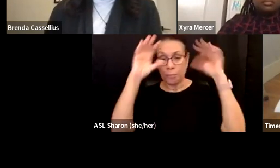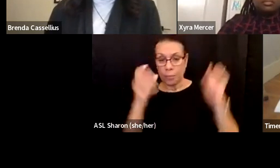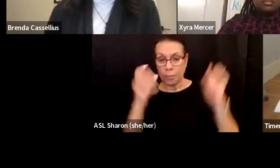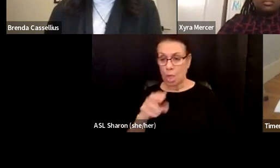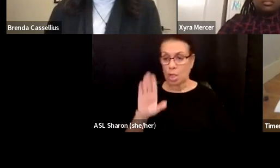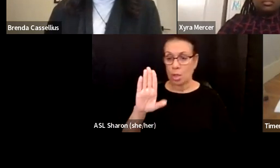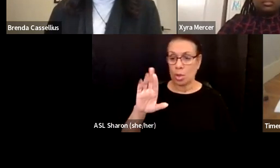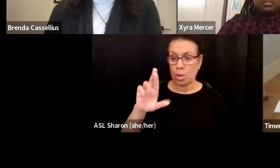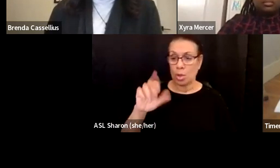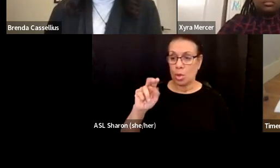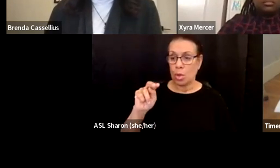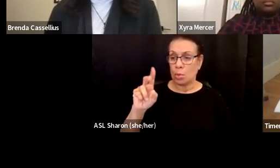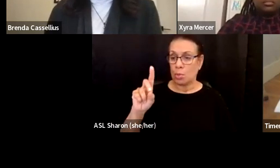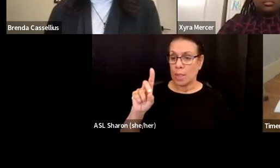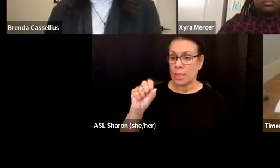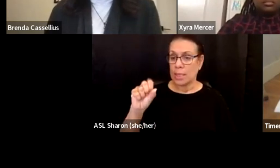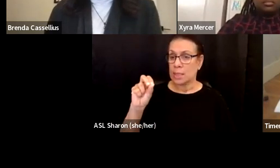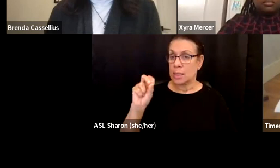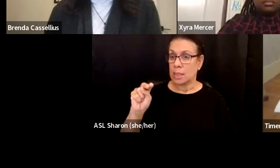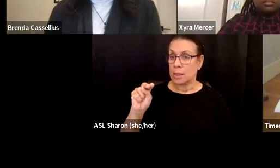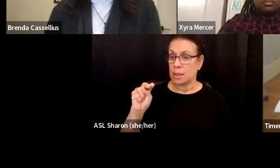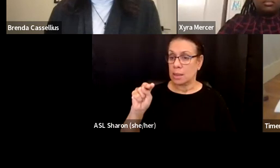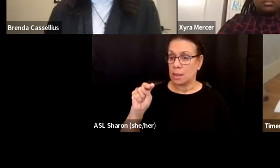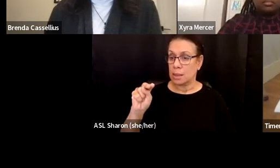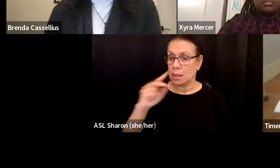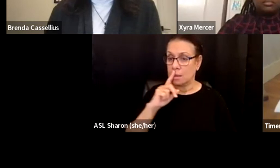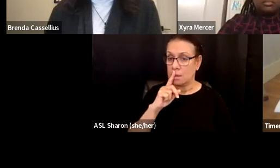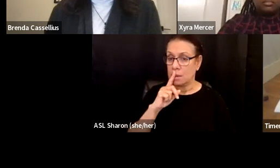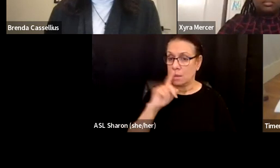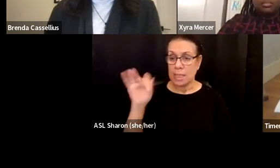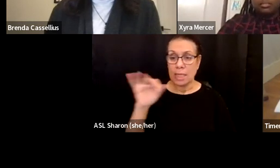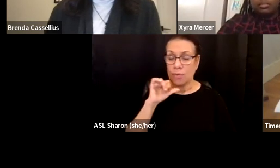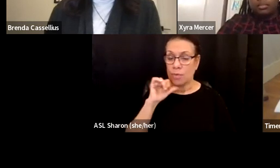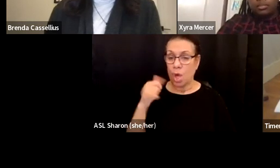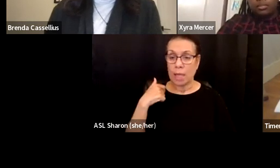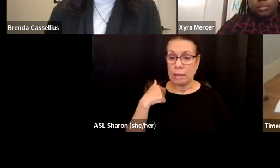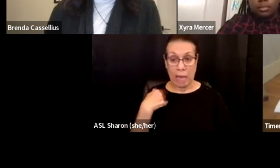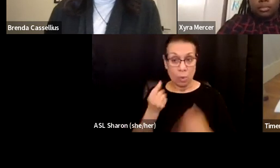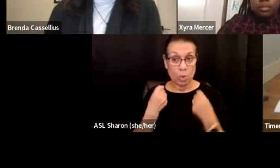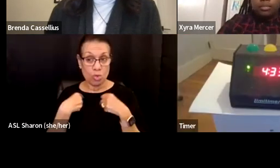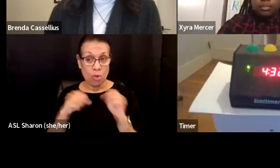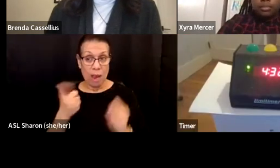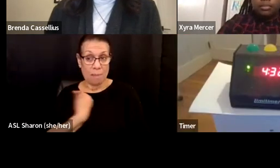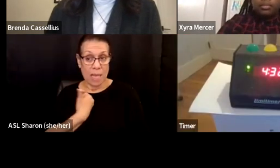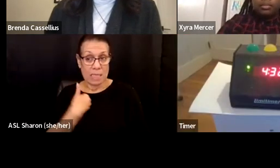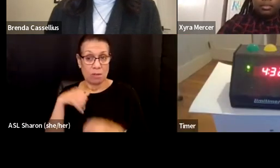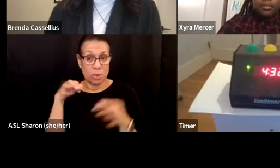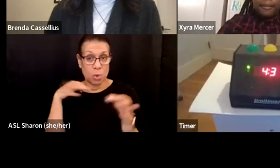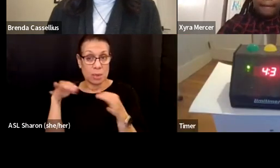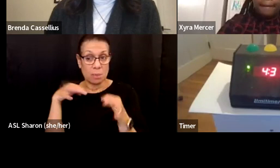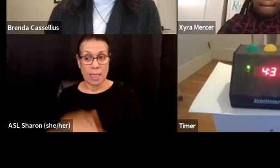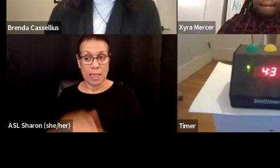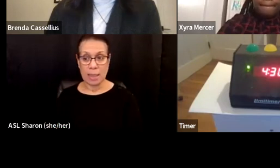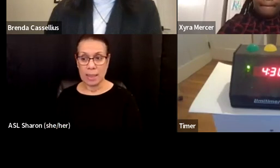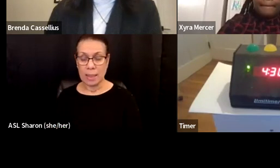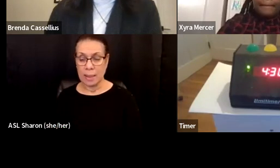he could speak to that um dr granson are you on if not i can take a stab at it uh i'm